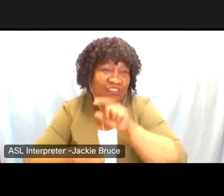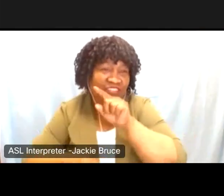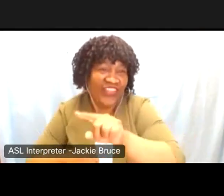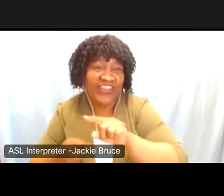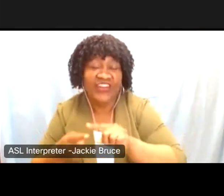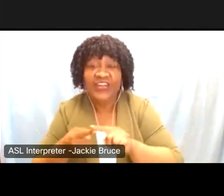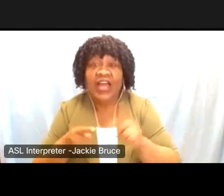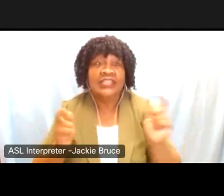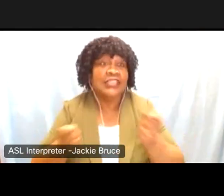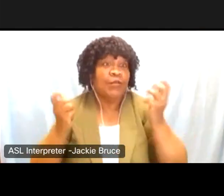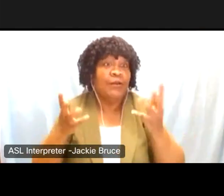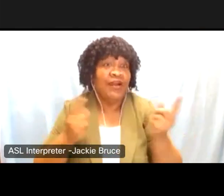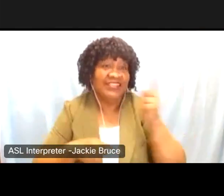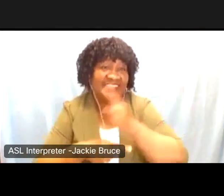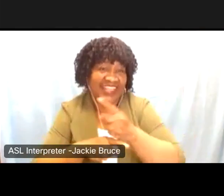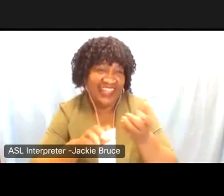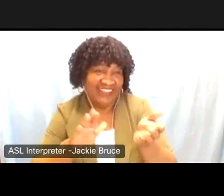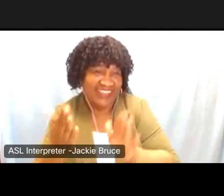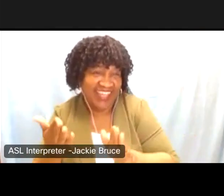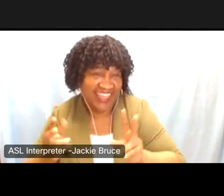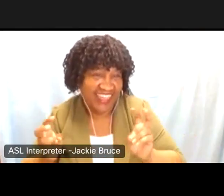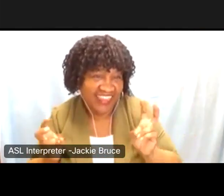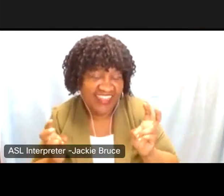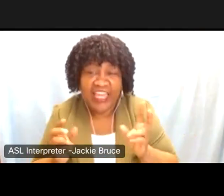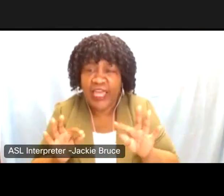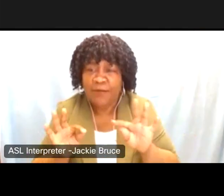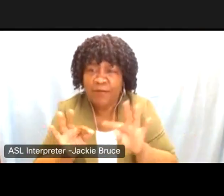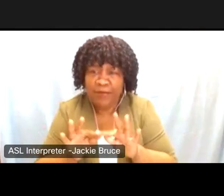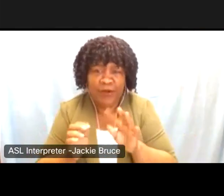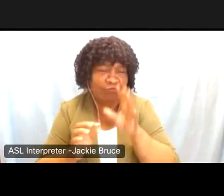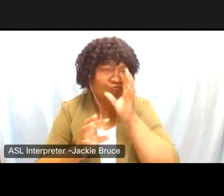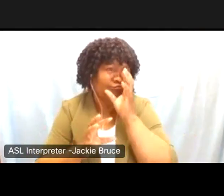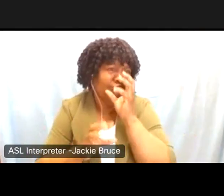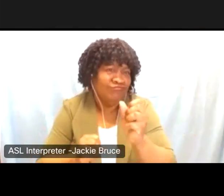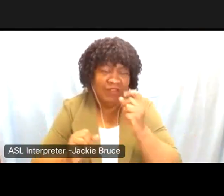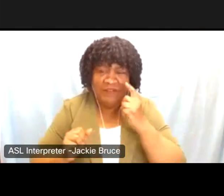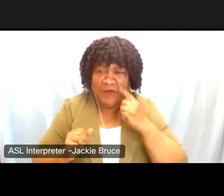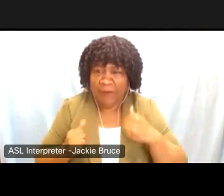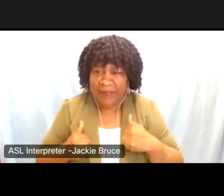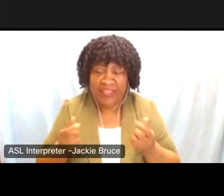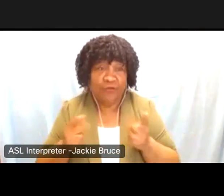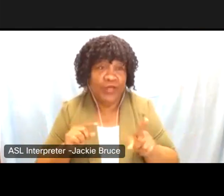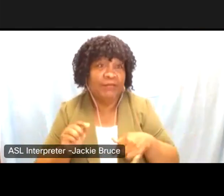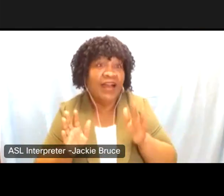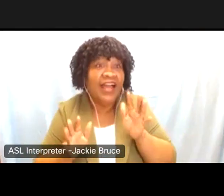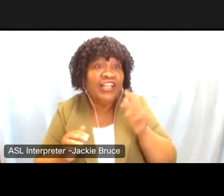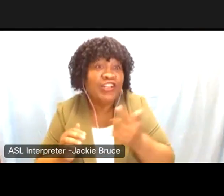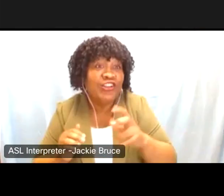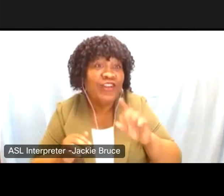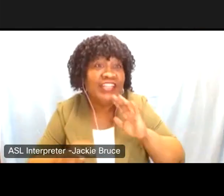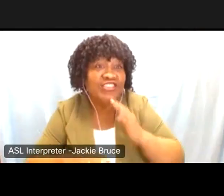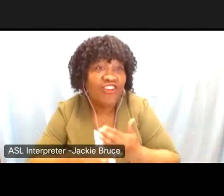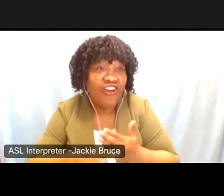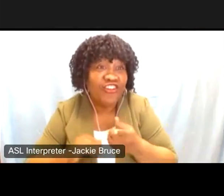of the Dead in my house. And one of the things that was truly fascinating to me is when my granddaughters were